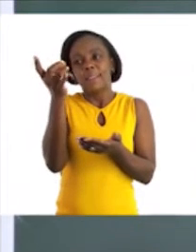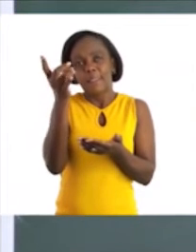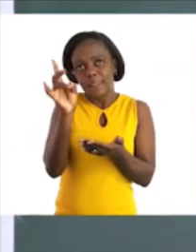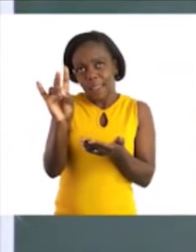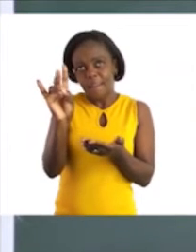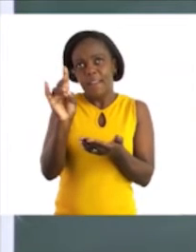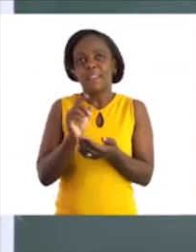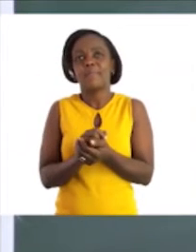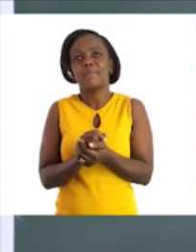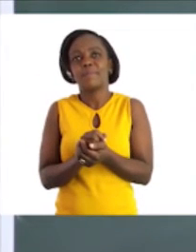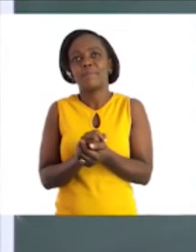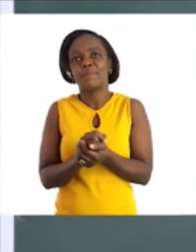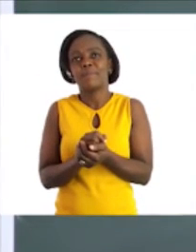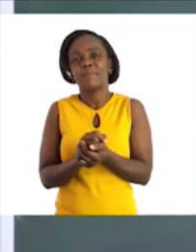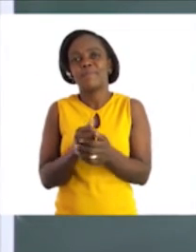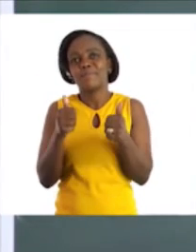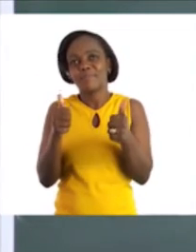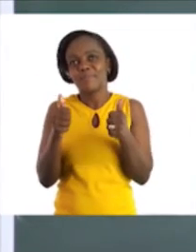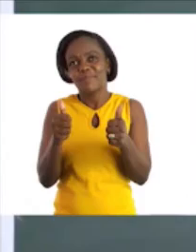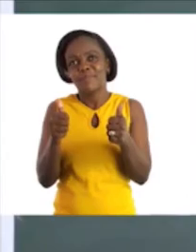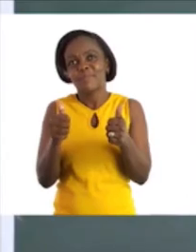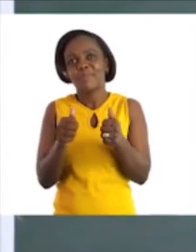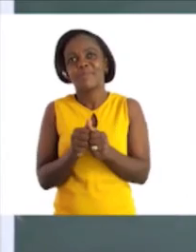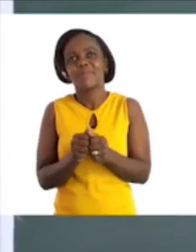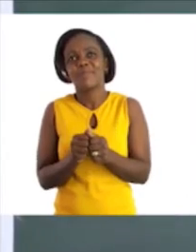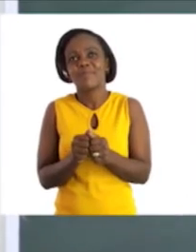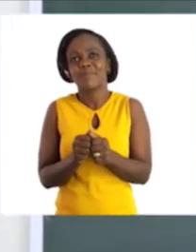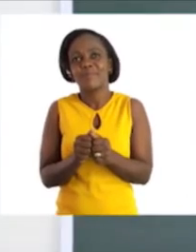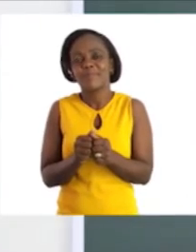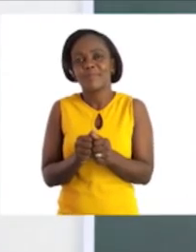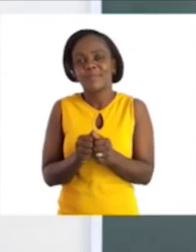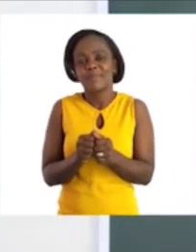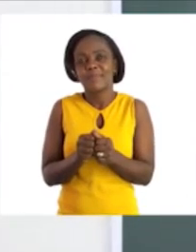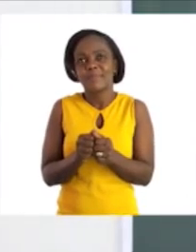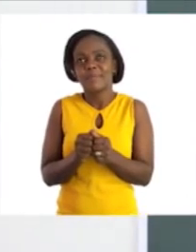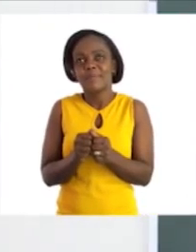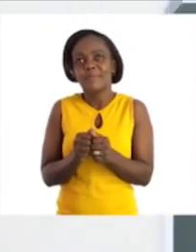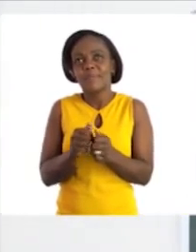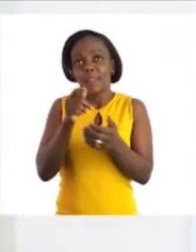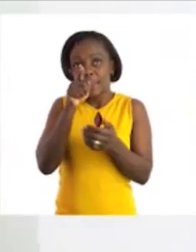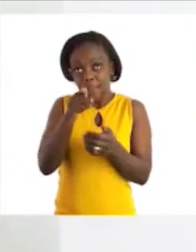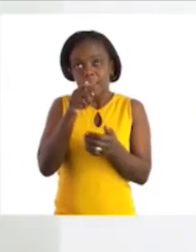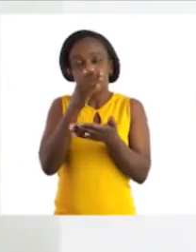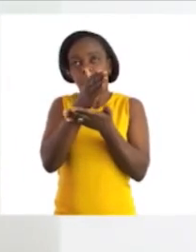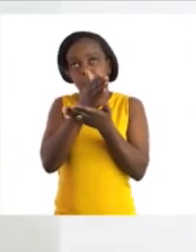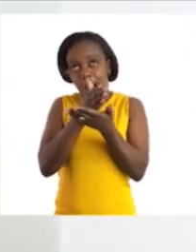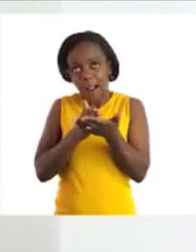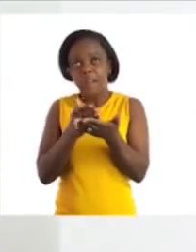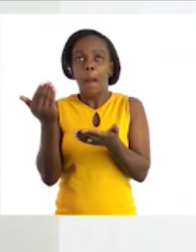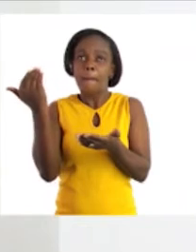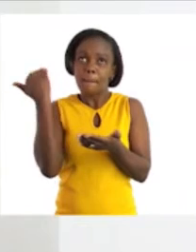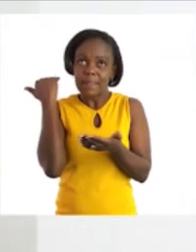7. Thank you. Give yourselves a hand. That is wonderful. You are doing it well. That will be half past 7 because we are